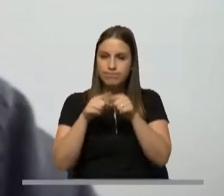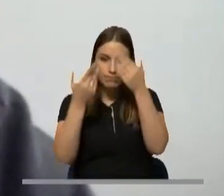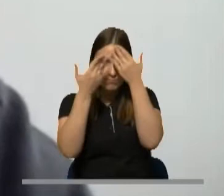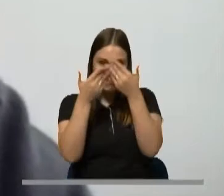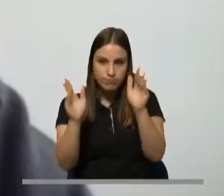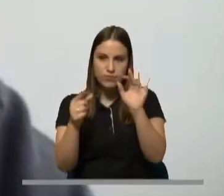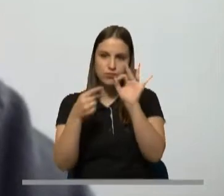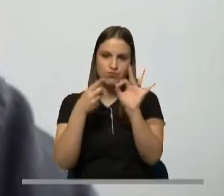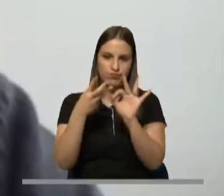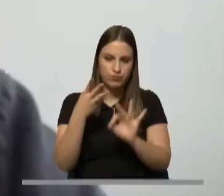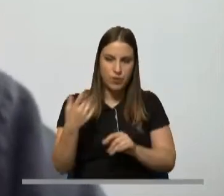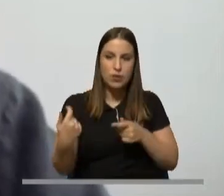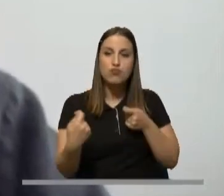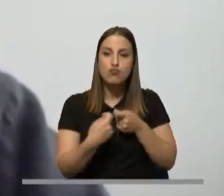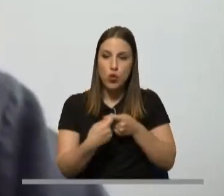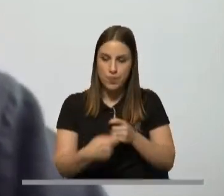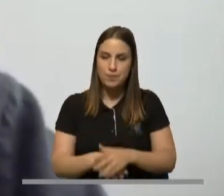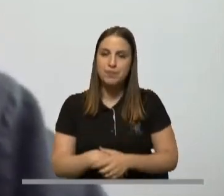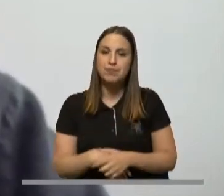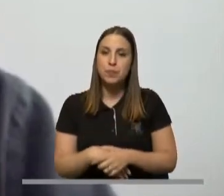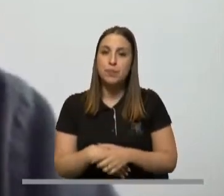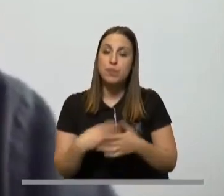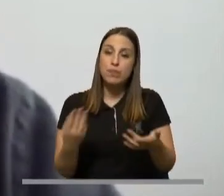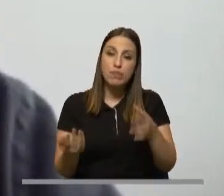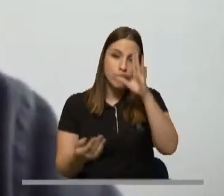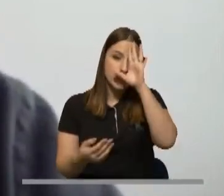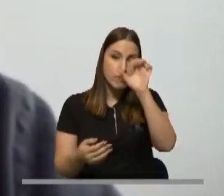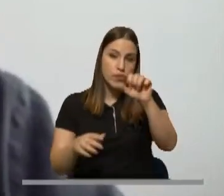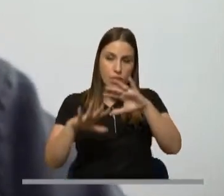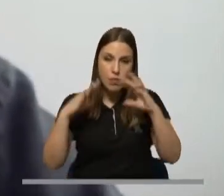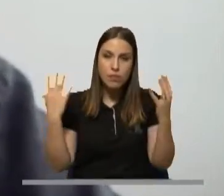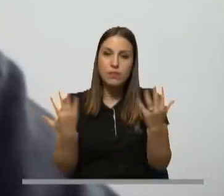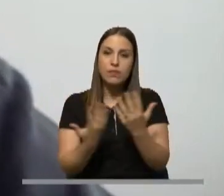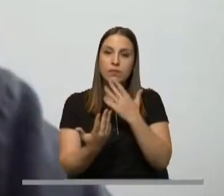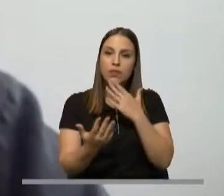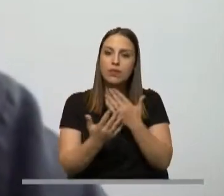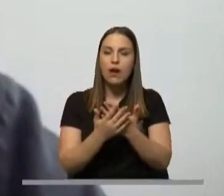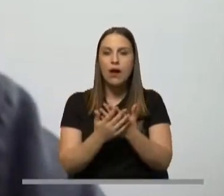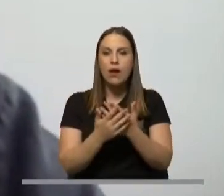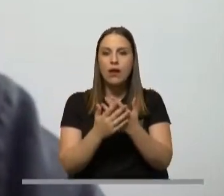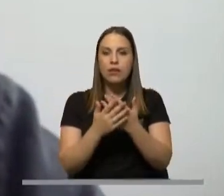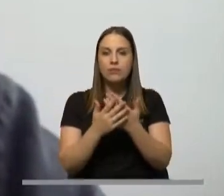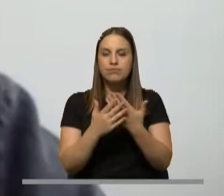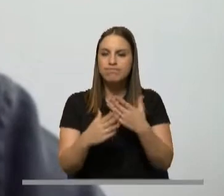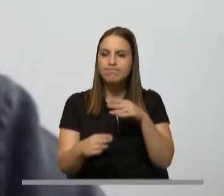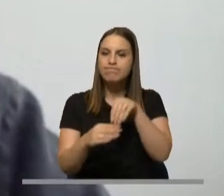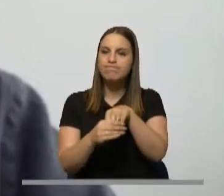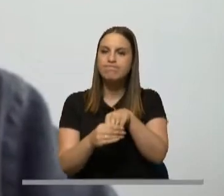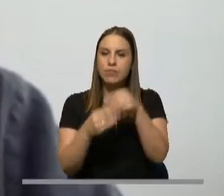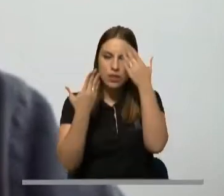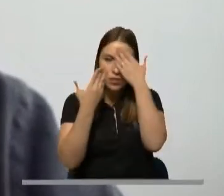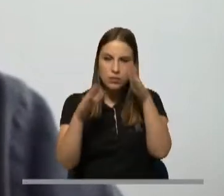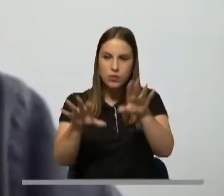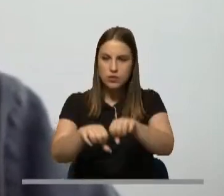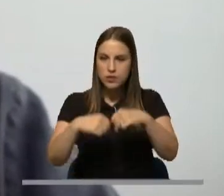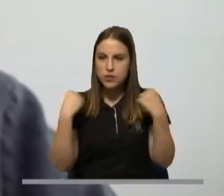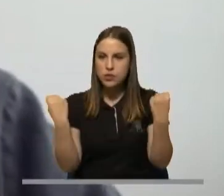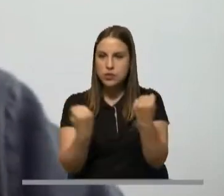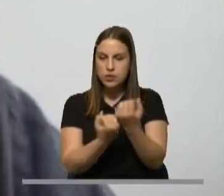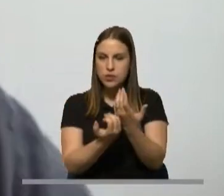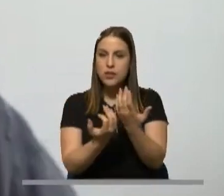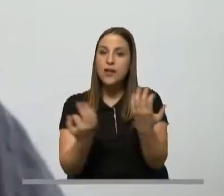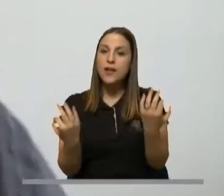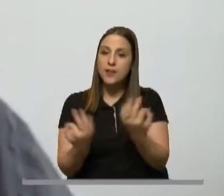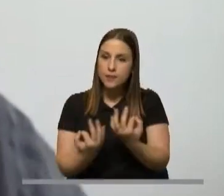criteria. Algorithmic governance seeks to reintroduce into democratic society that